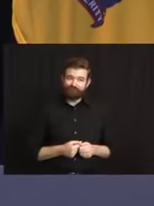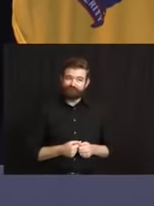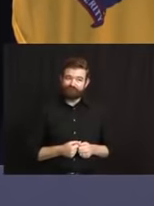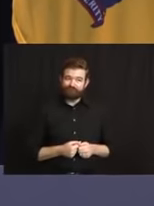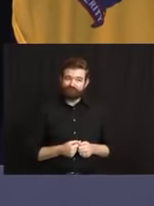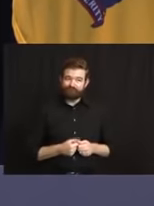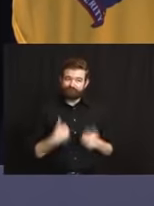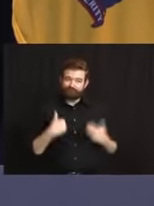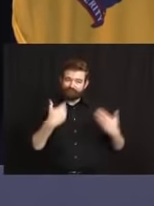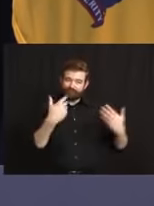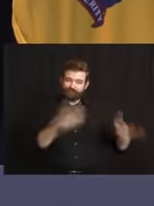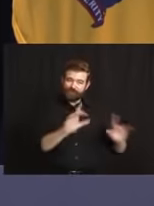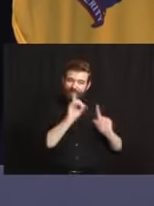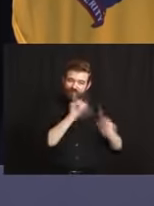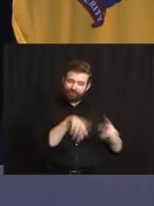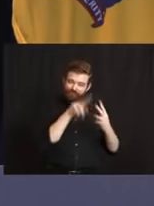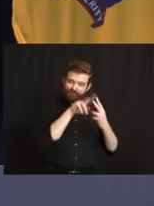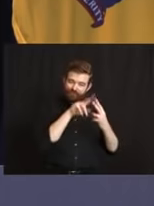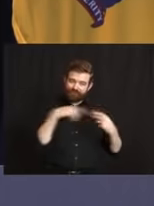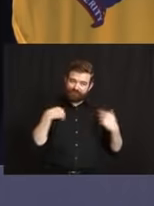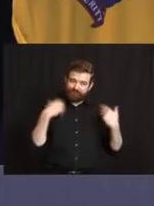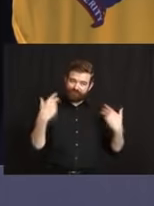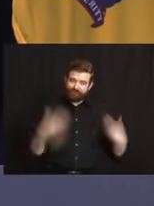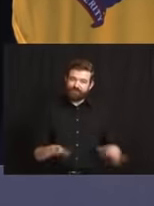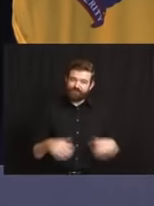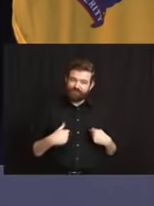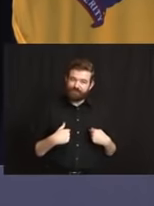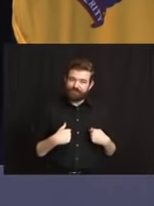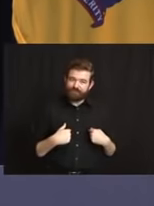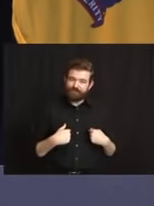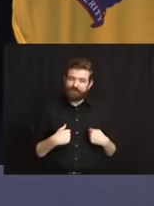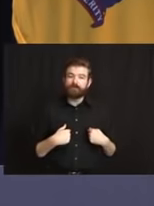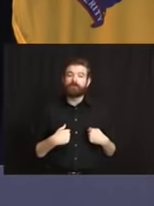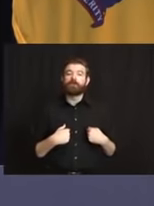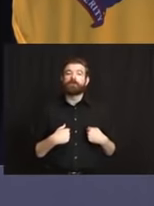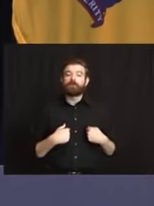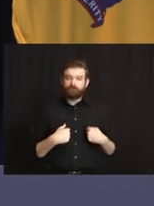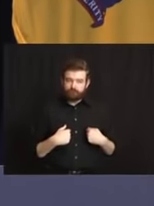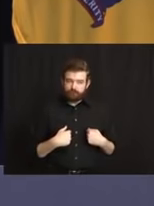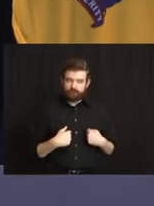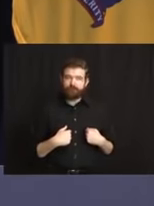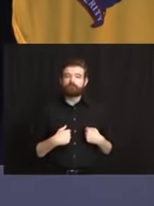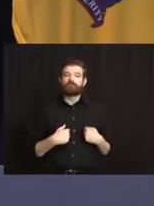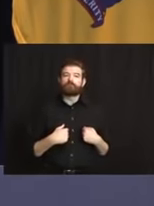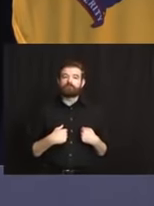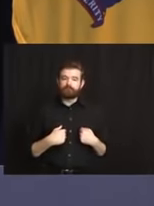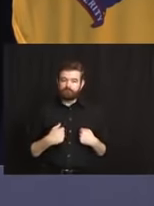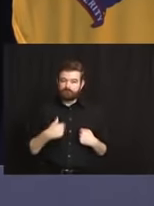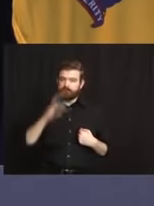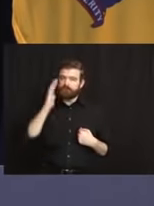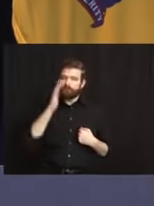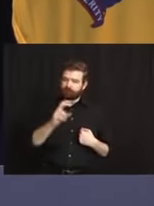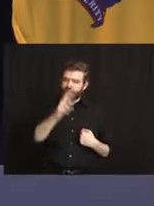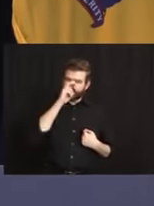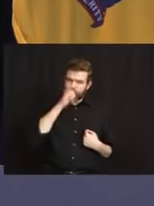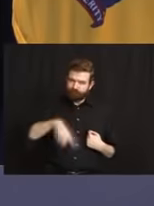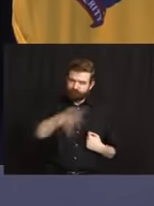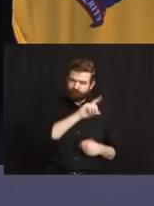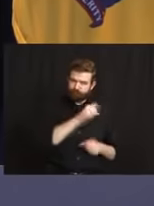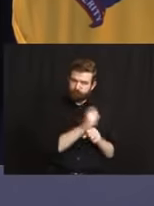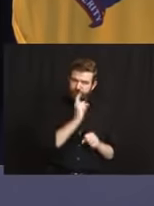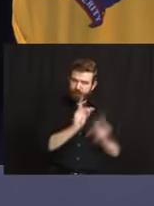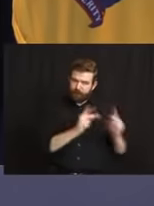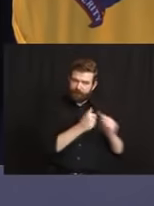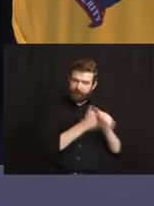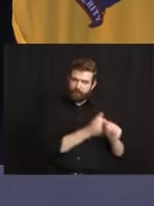do both be very tough on enforcement, but also accept the reality. The risk is asymmetric for us right now. It has been